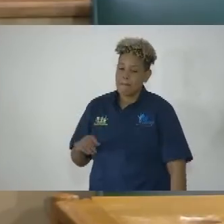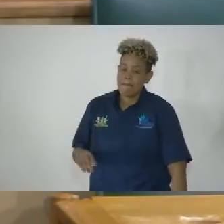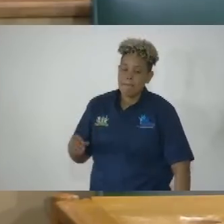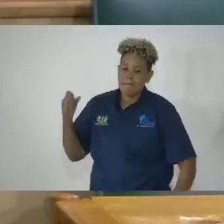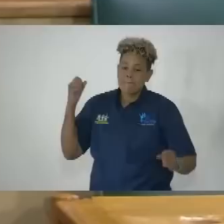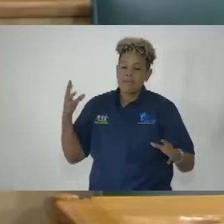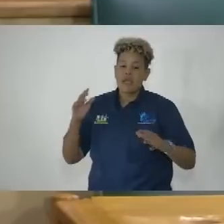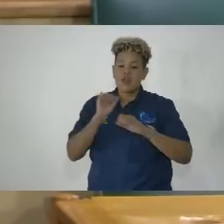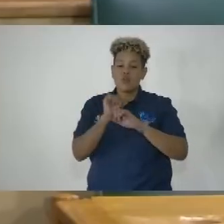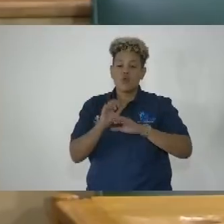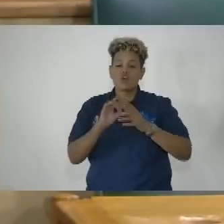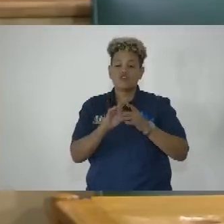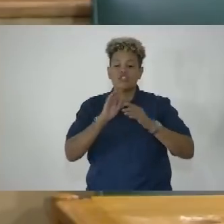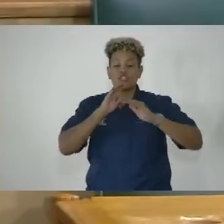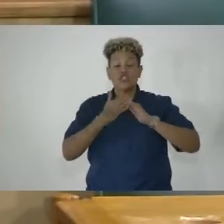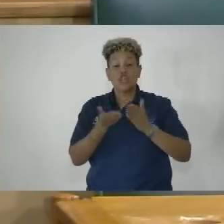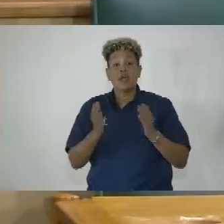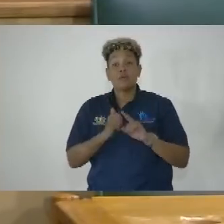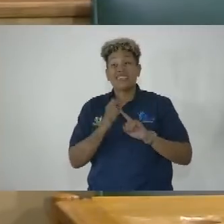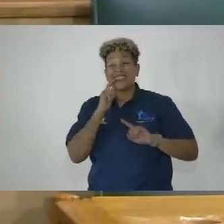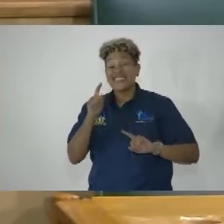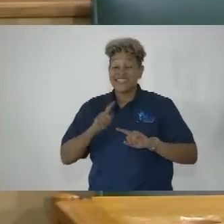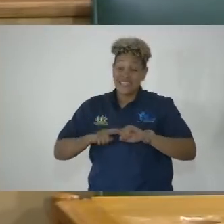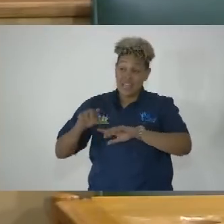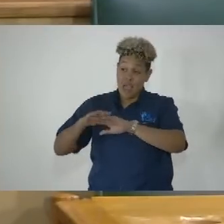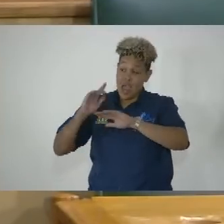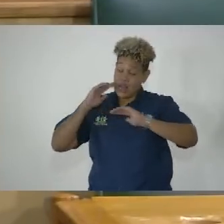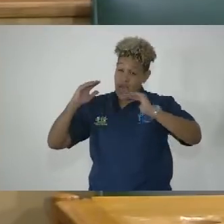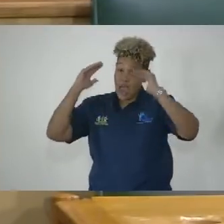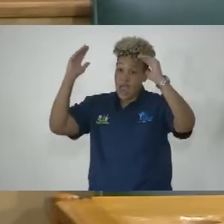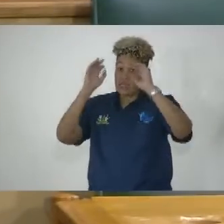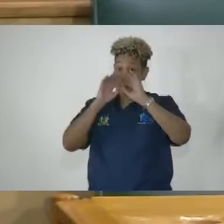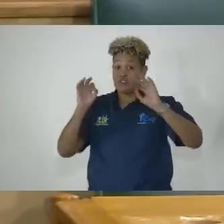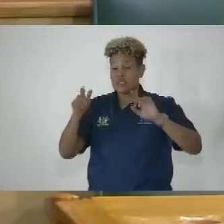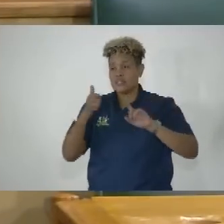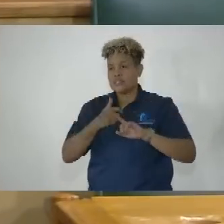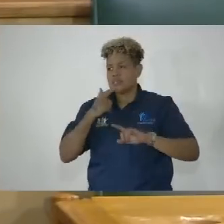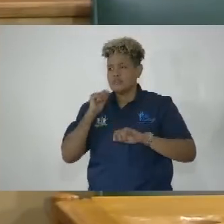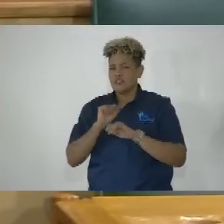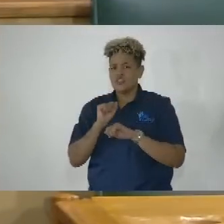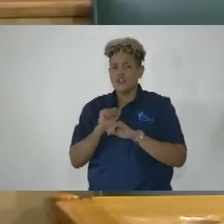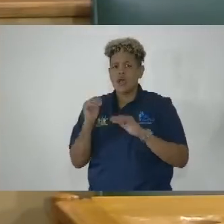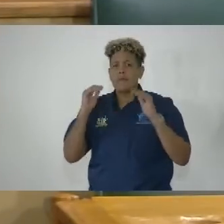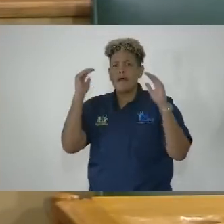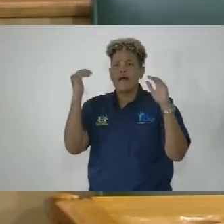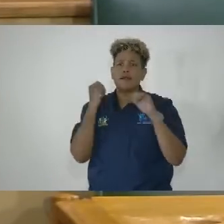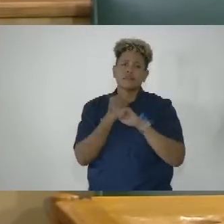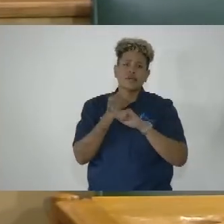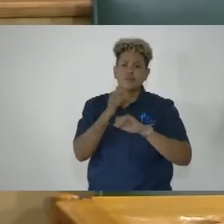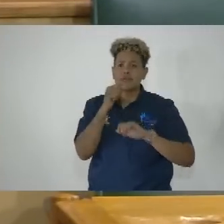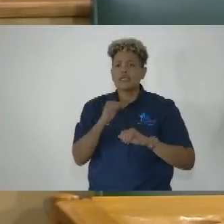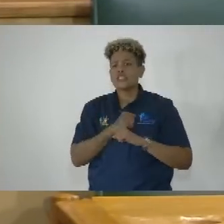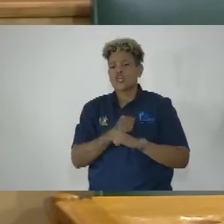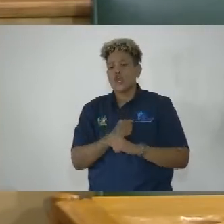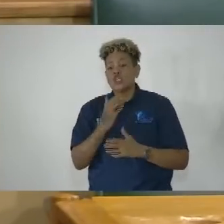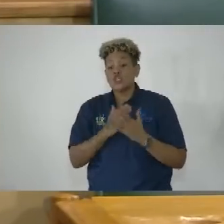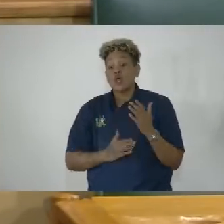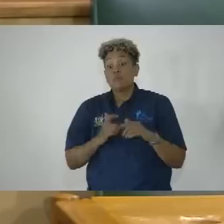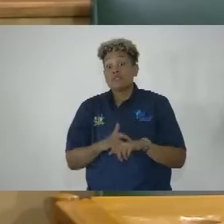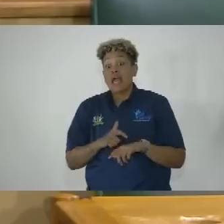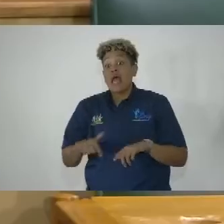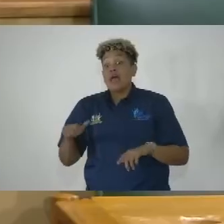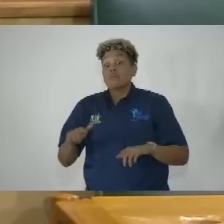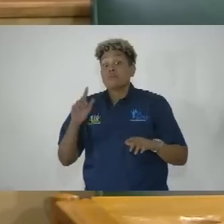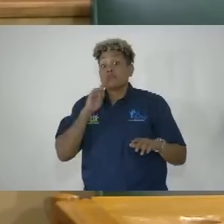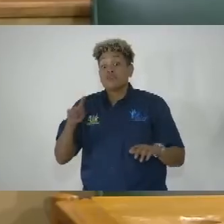Many workers in Jamaica are subject to high degrees of job insecurity, and in some cases,